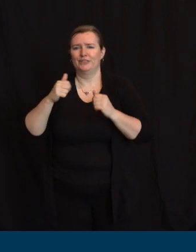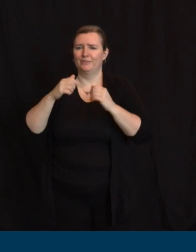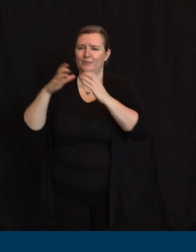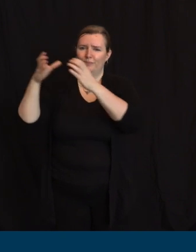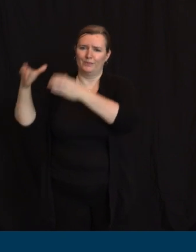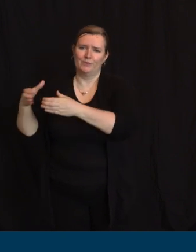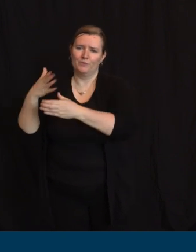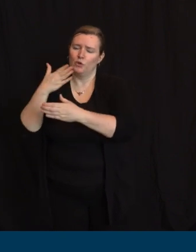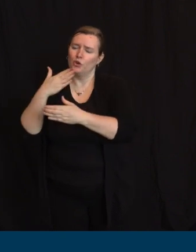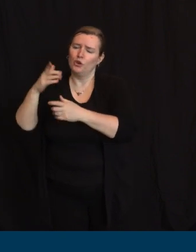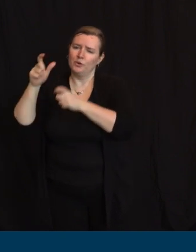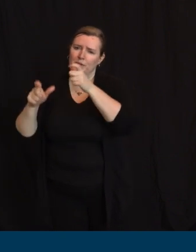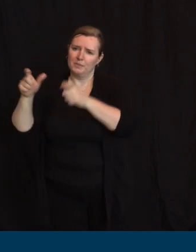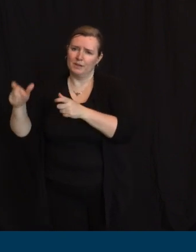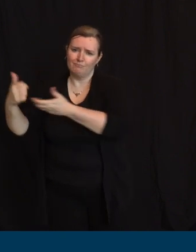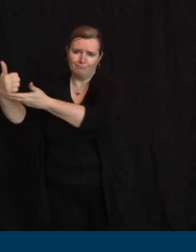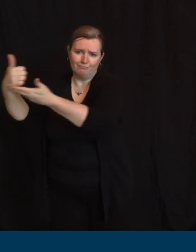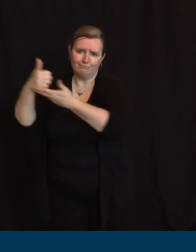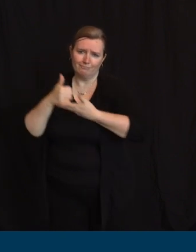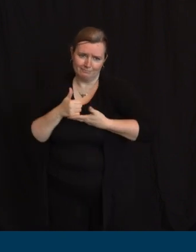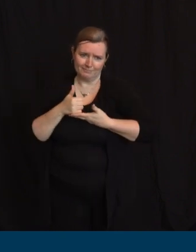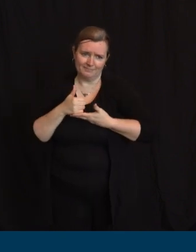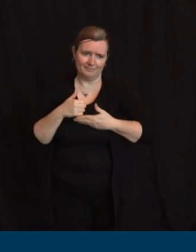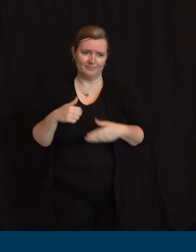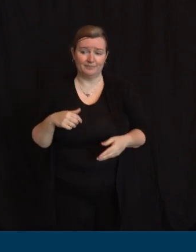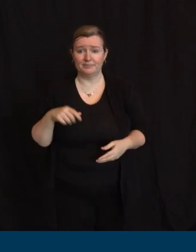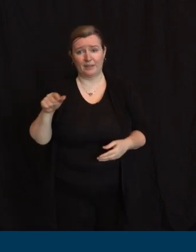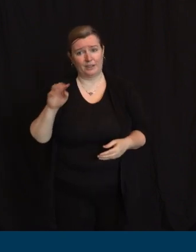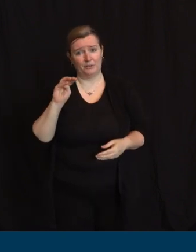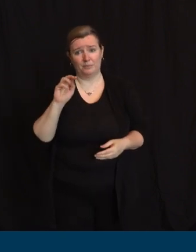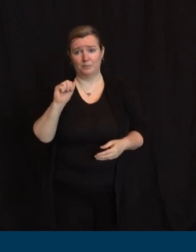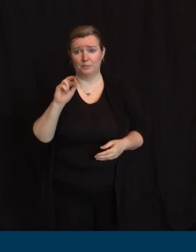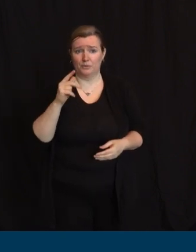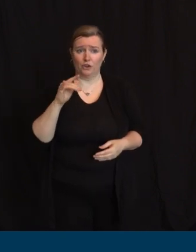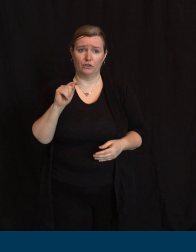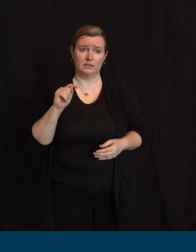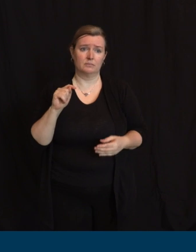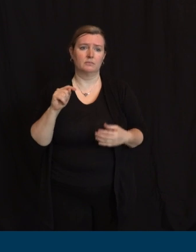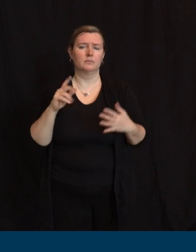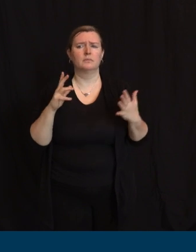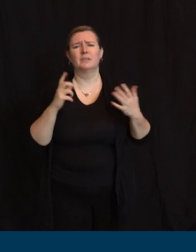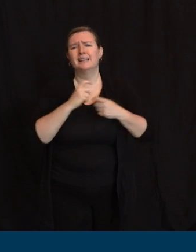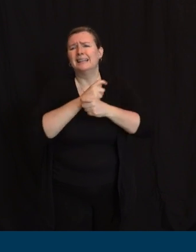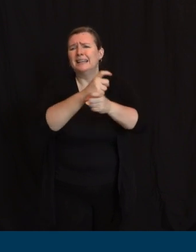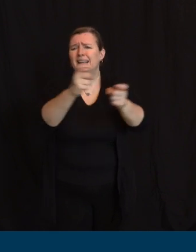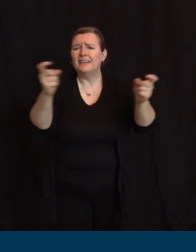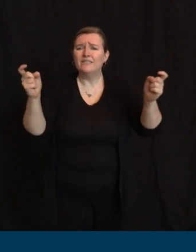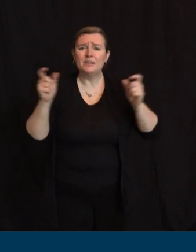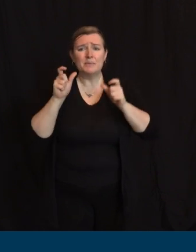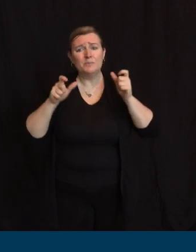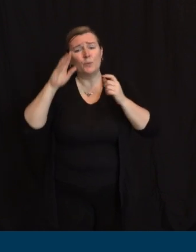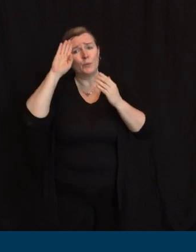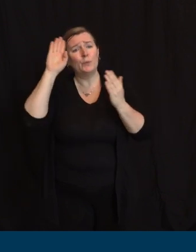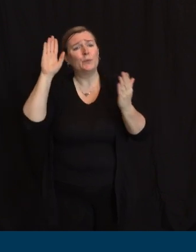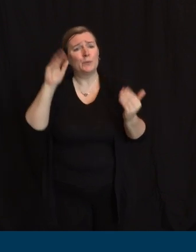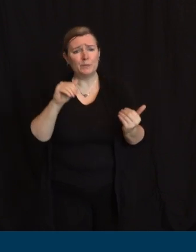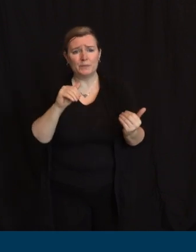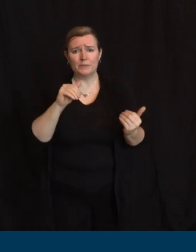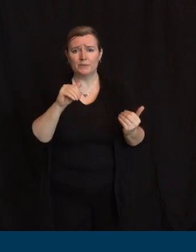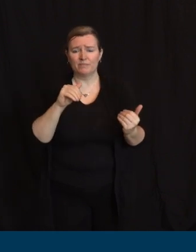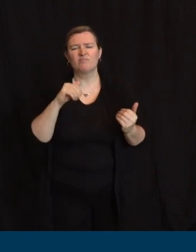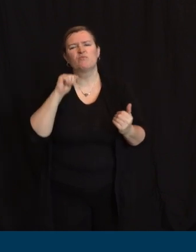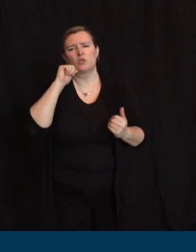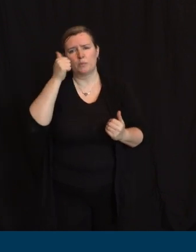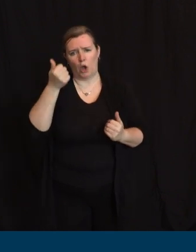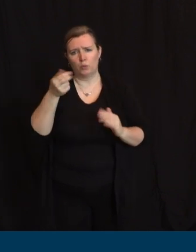beings." Margaret gave us so much hope over her 90-plus years. She will be buried tomorrow, 2 days